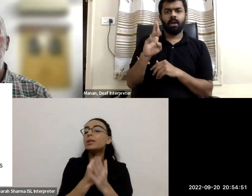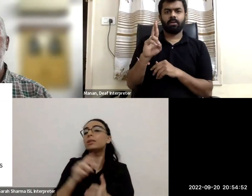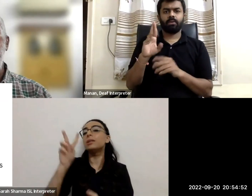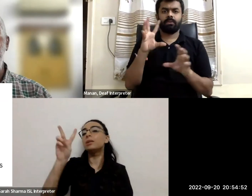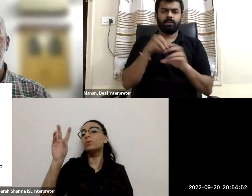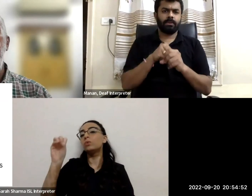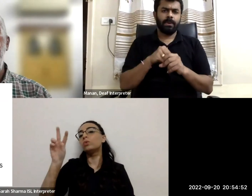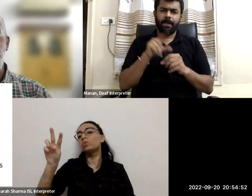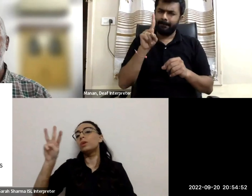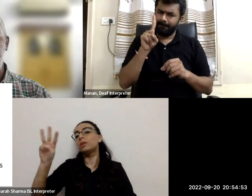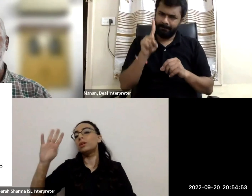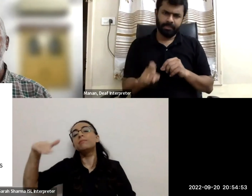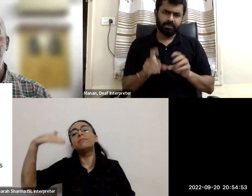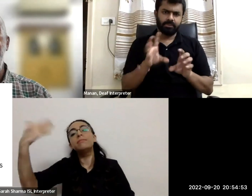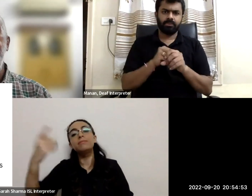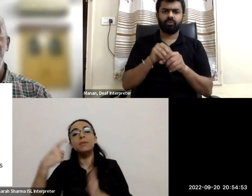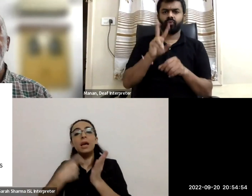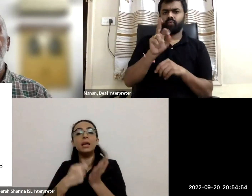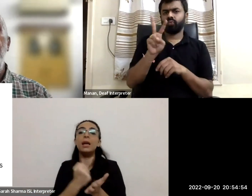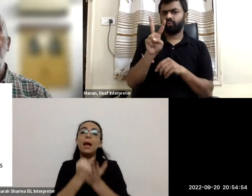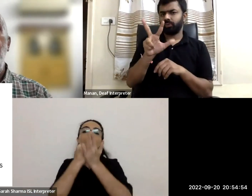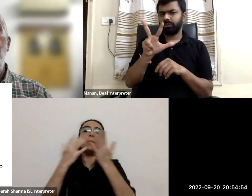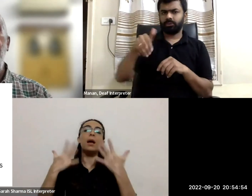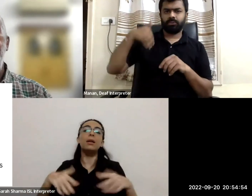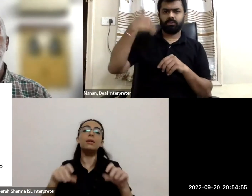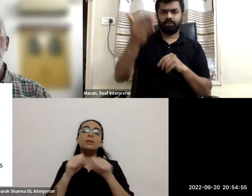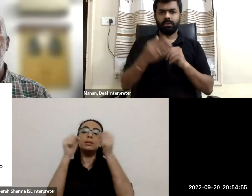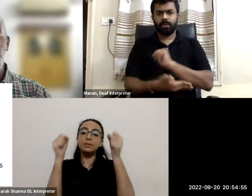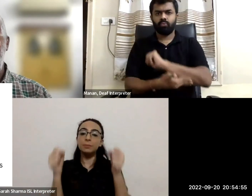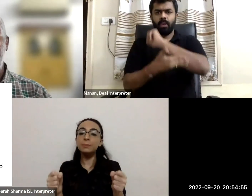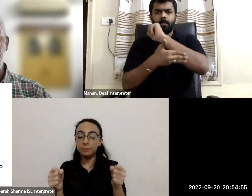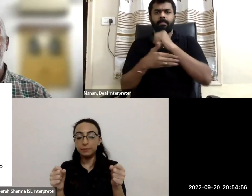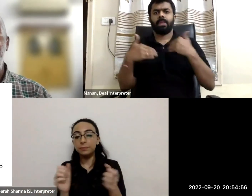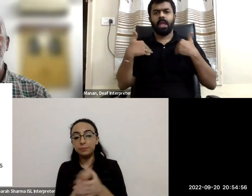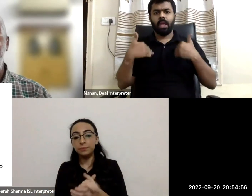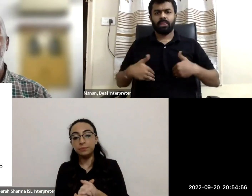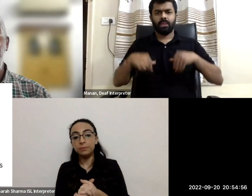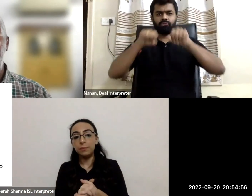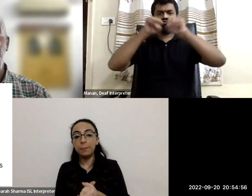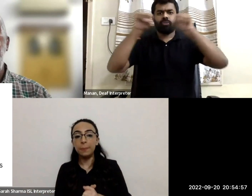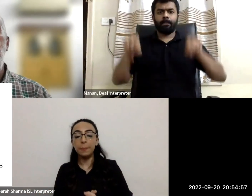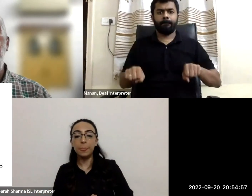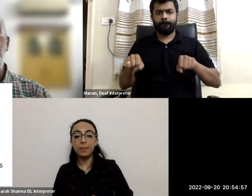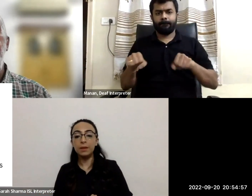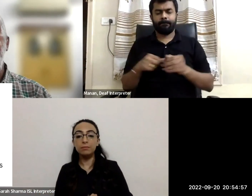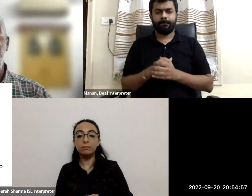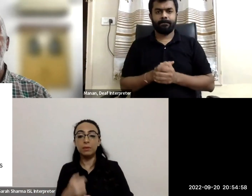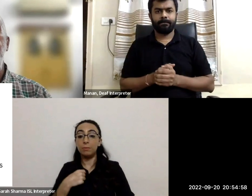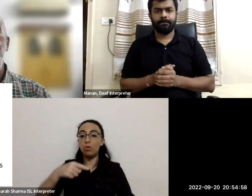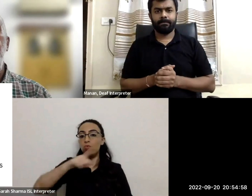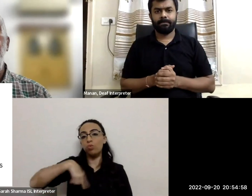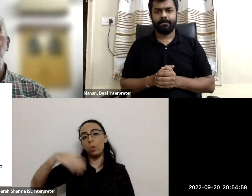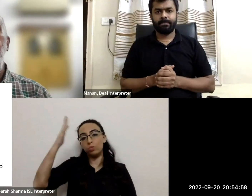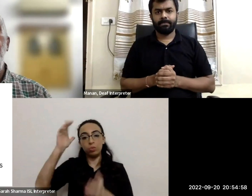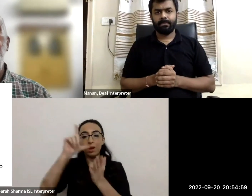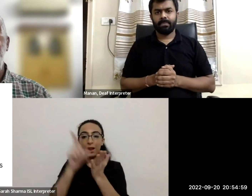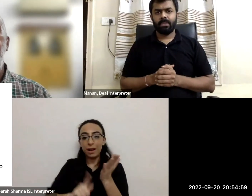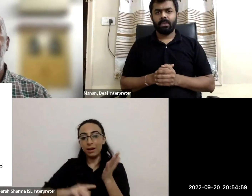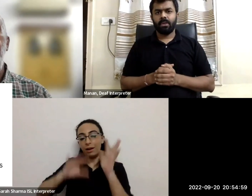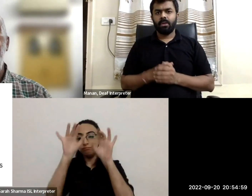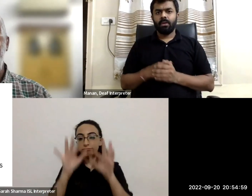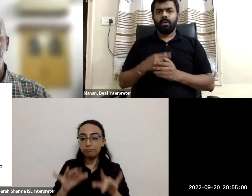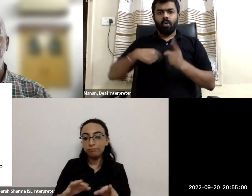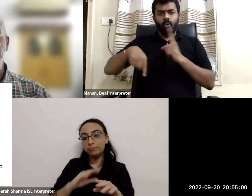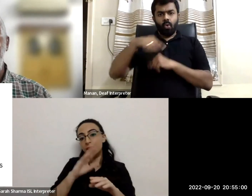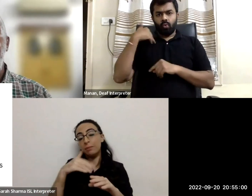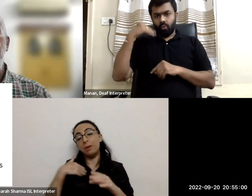strengthening rehabilitation in health system. All of us know how to advocate. We need to write letters to the ministers